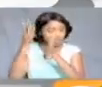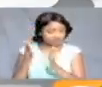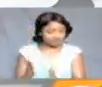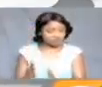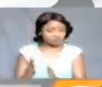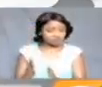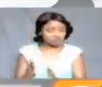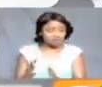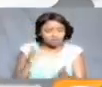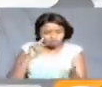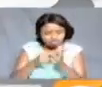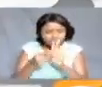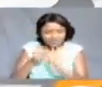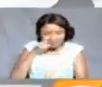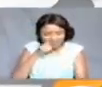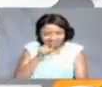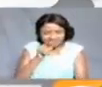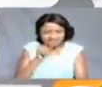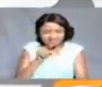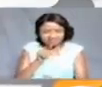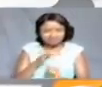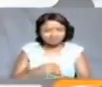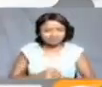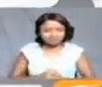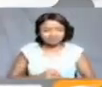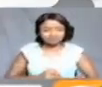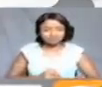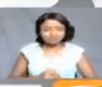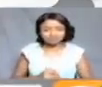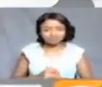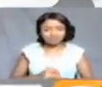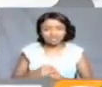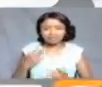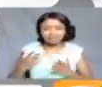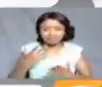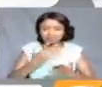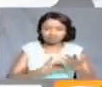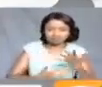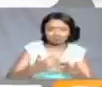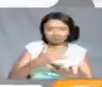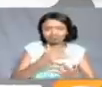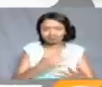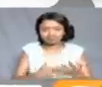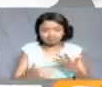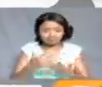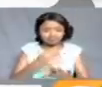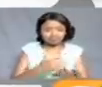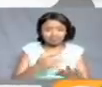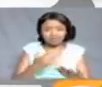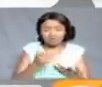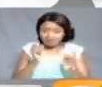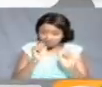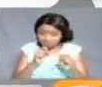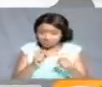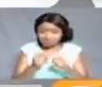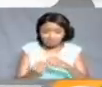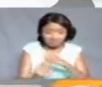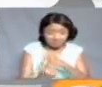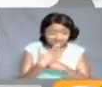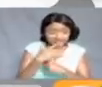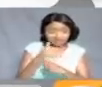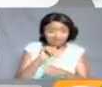Boniface, does it go beyond interactions when it comes to product? Does it go to something else? Can you influence on something